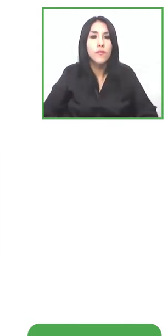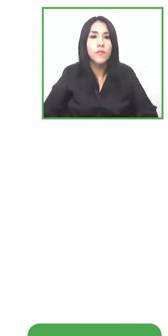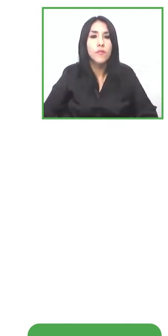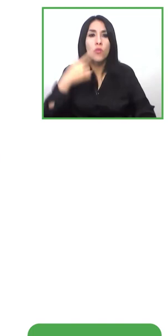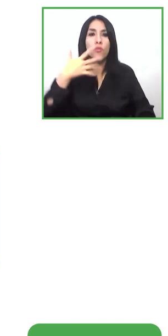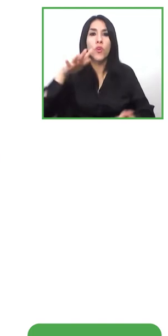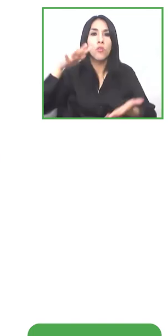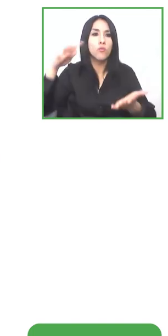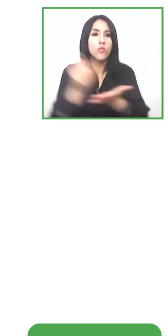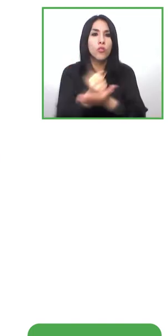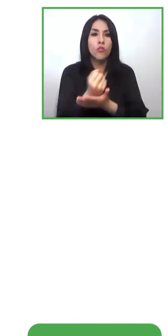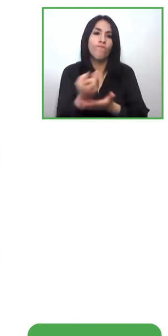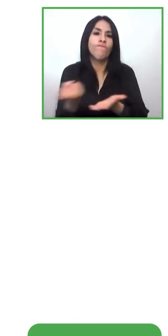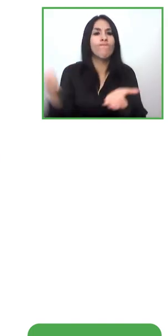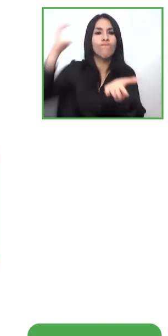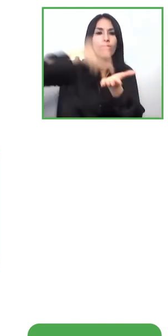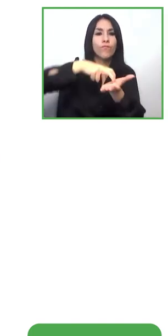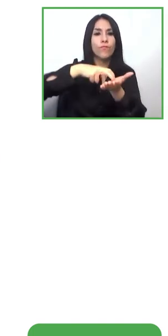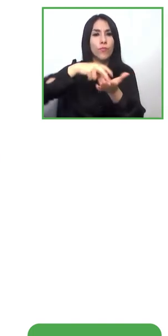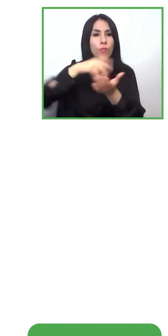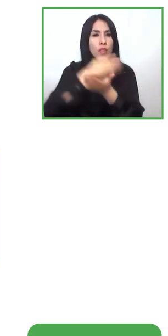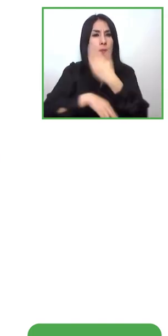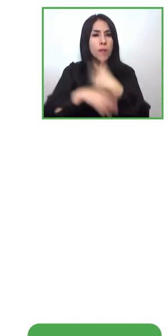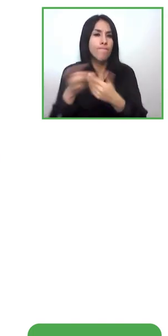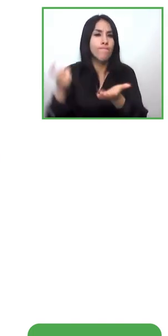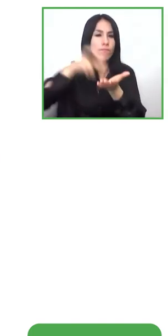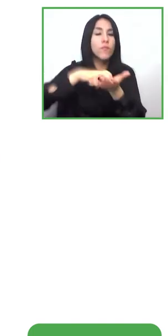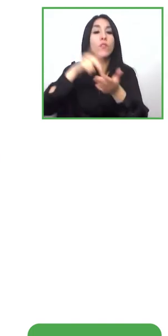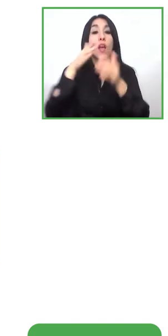How do you believe that people with disabilities